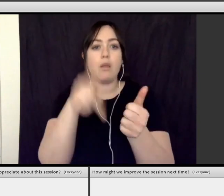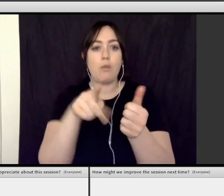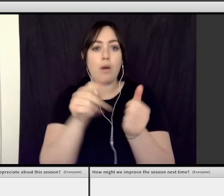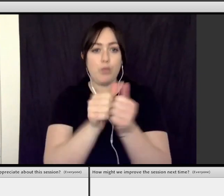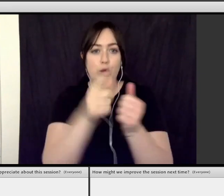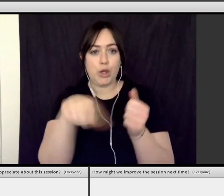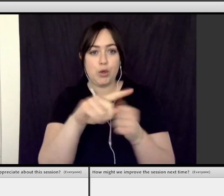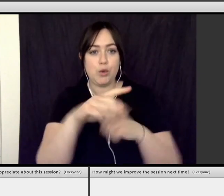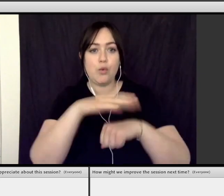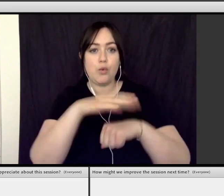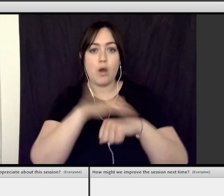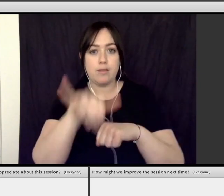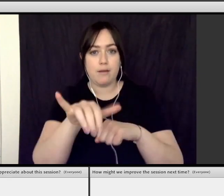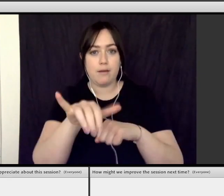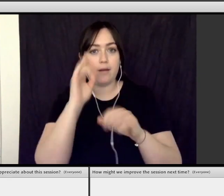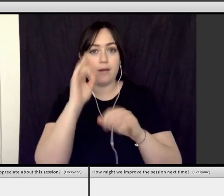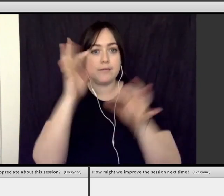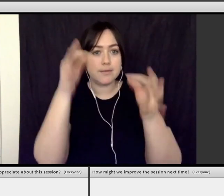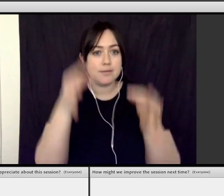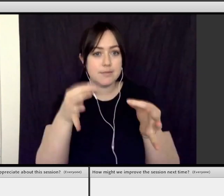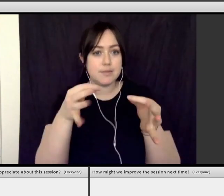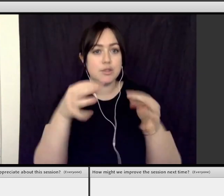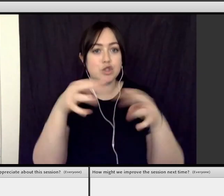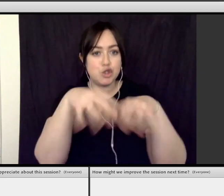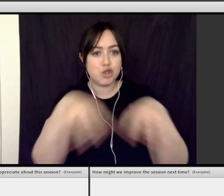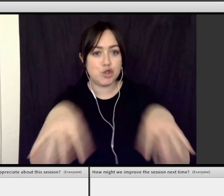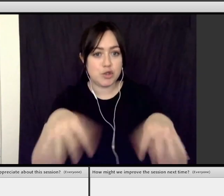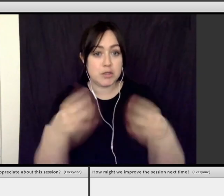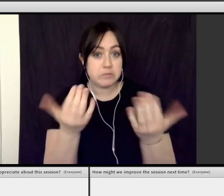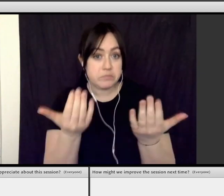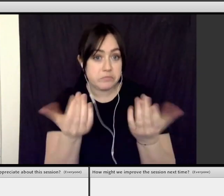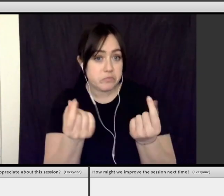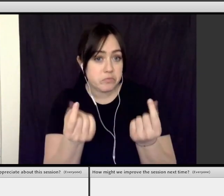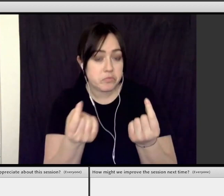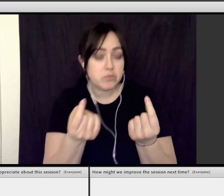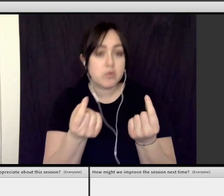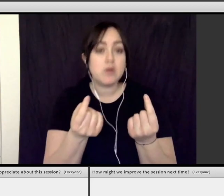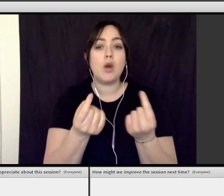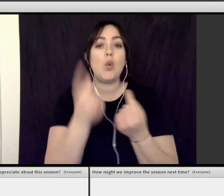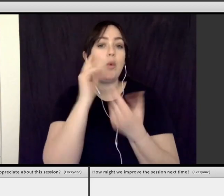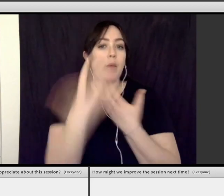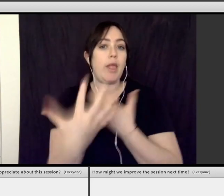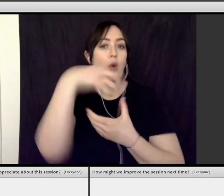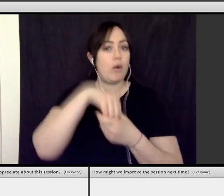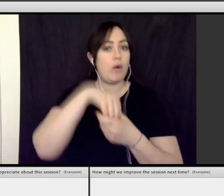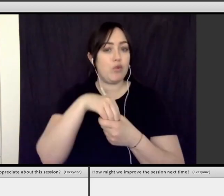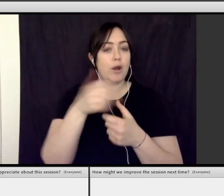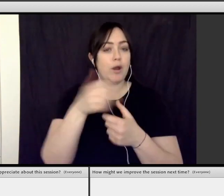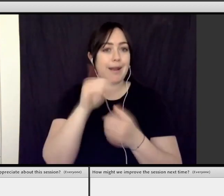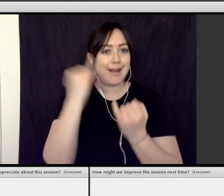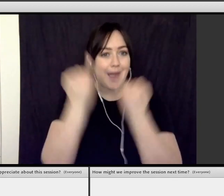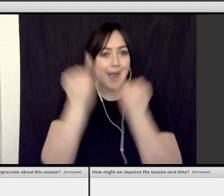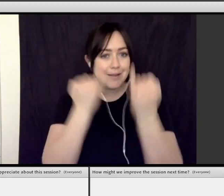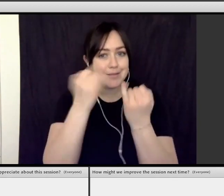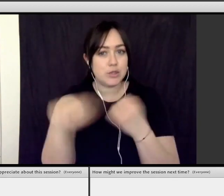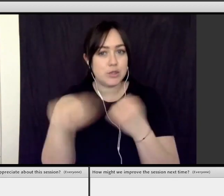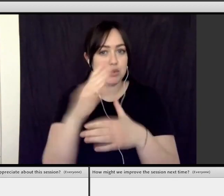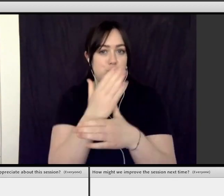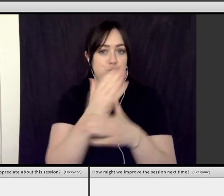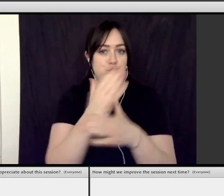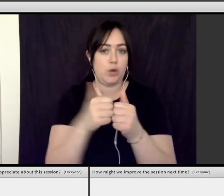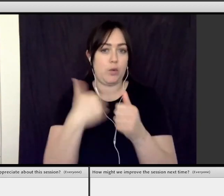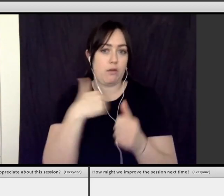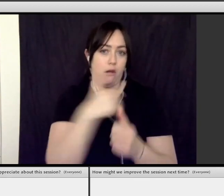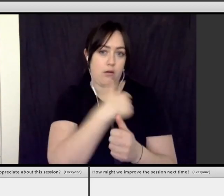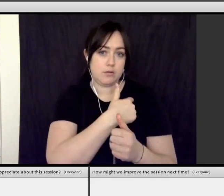decision tree by incorporating the ideas that you have shared in the previous session.